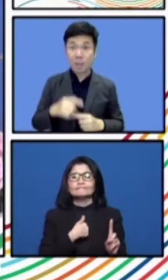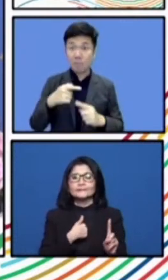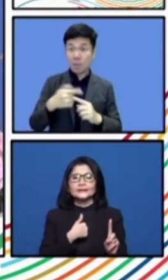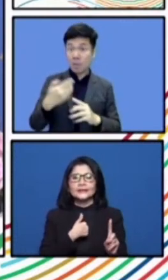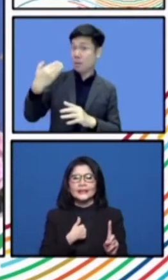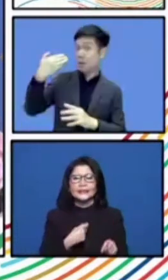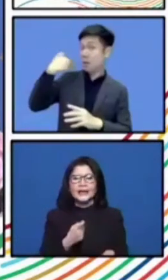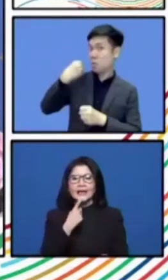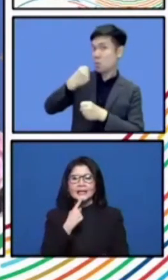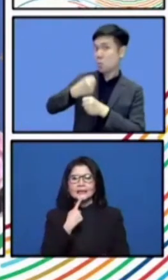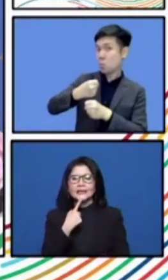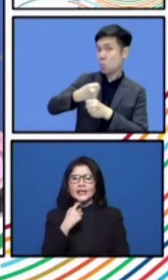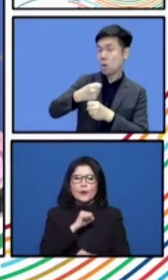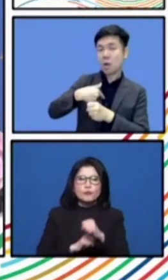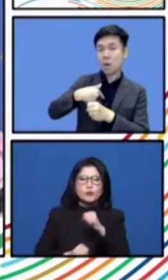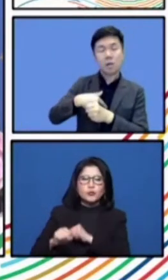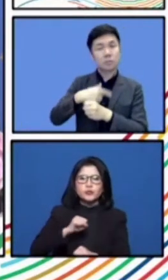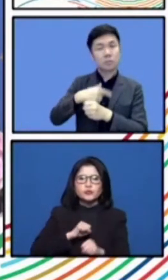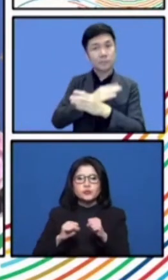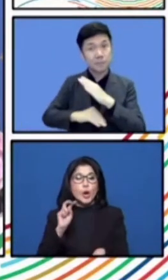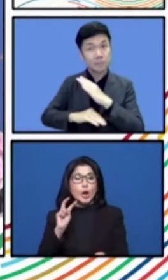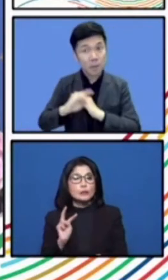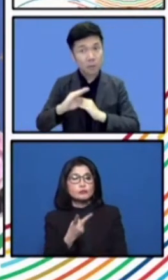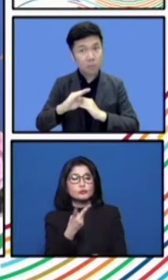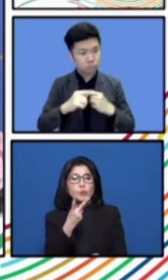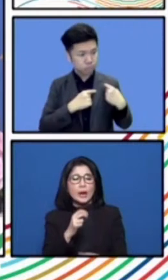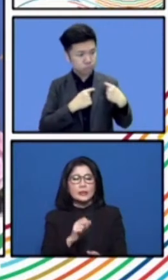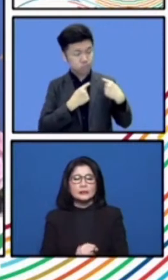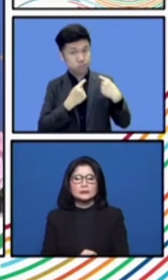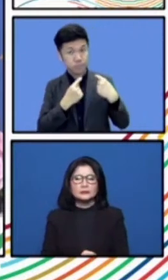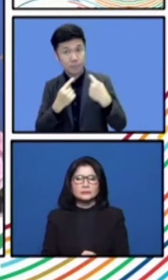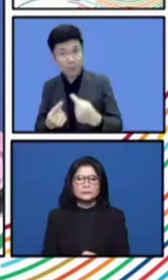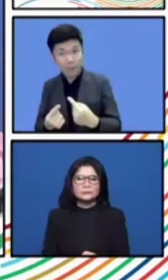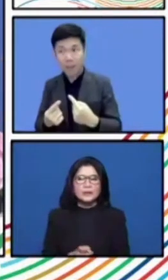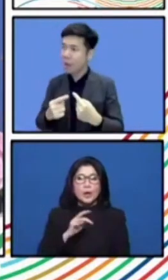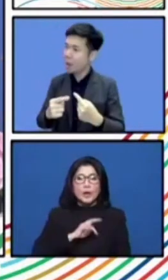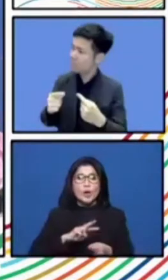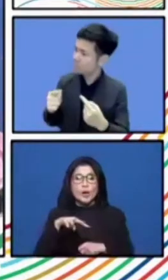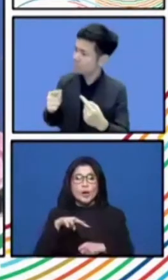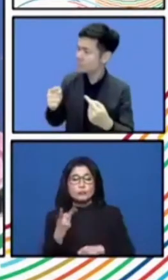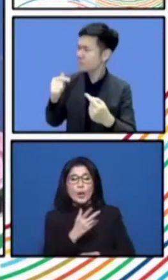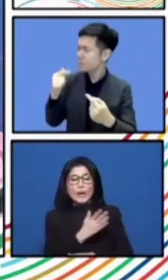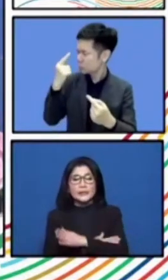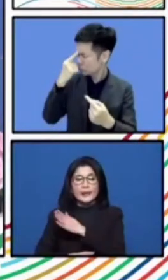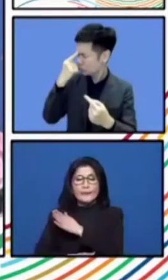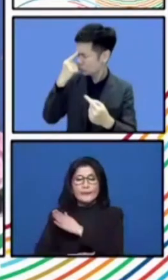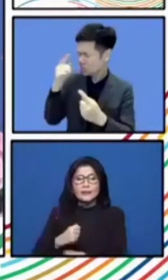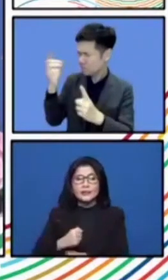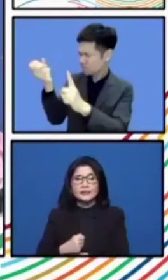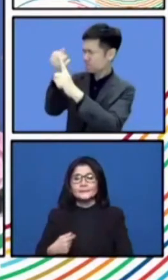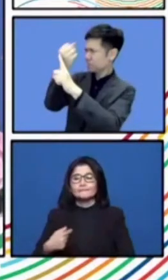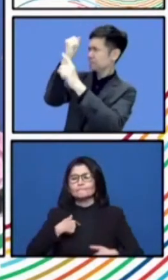a chance to manifest the mentality and the spirit of disability movement